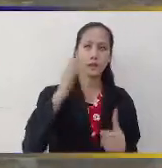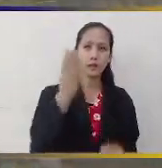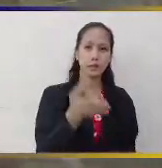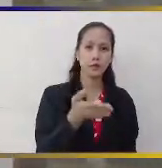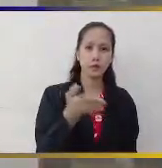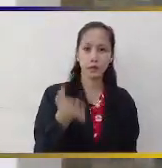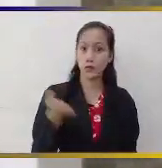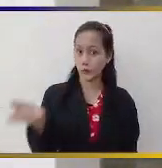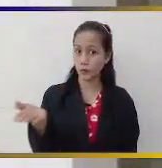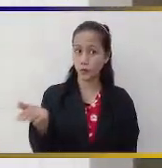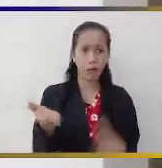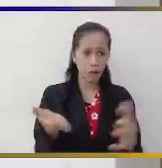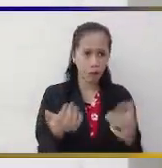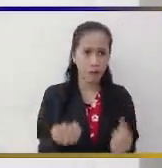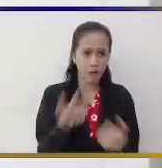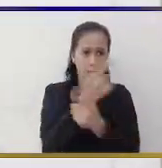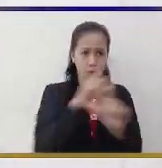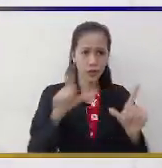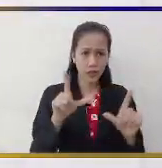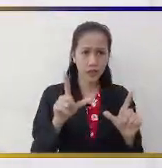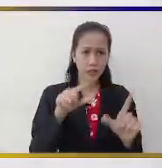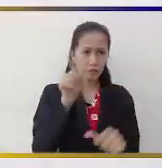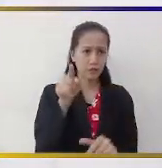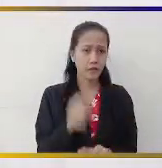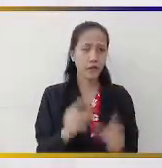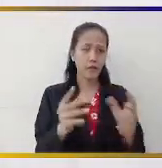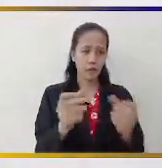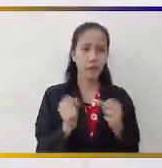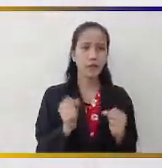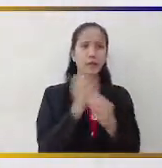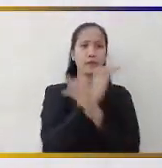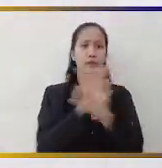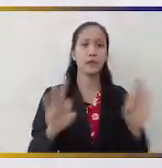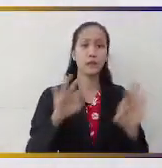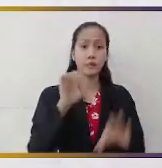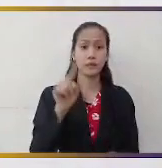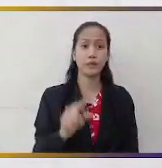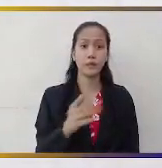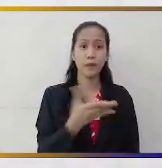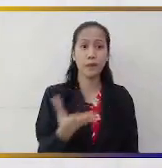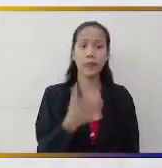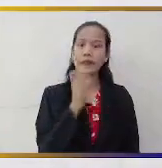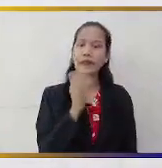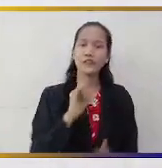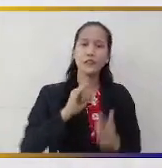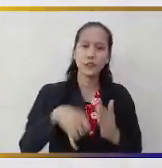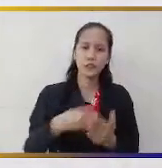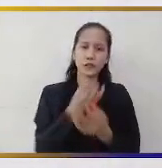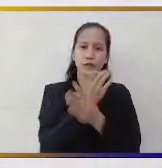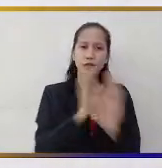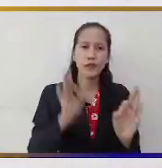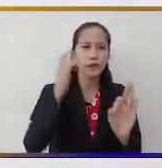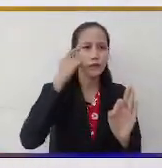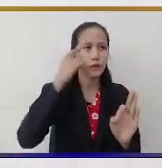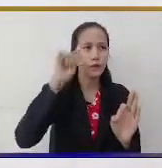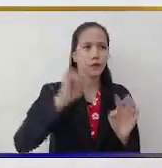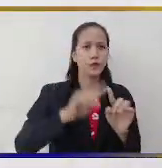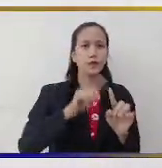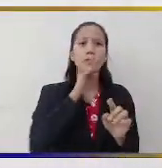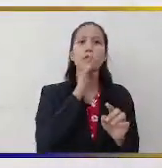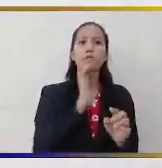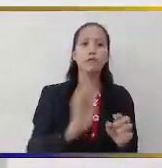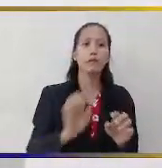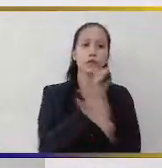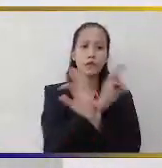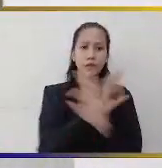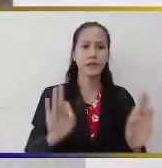You want liberty? You want true freedom? Oh, not just freedom to be free, but to be free from the flesh, free